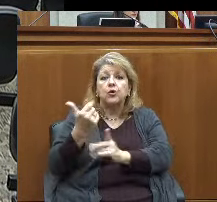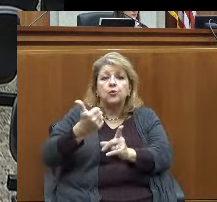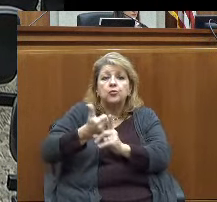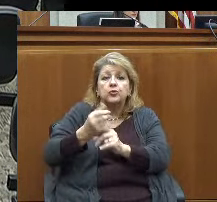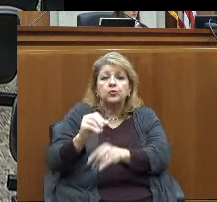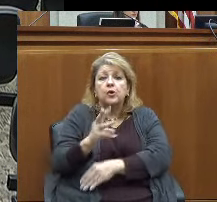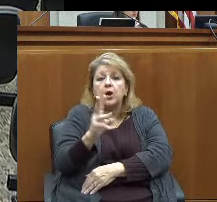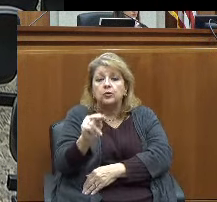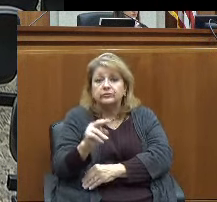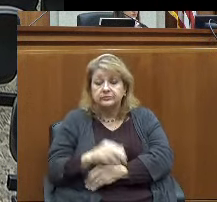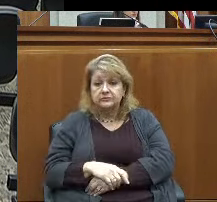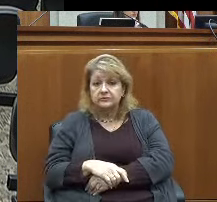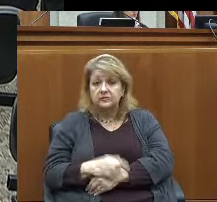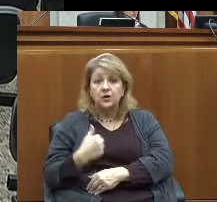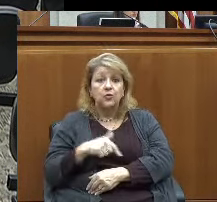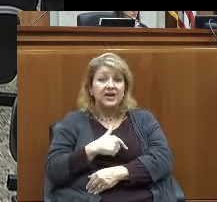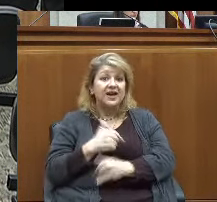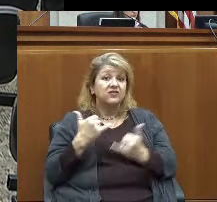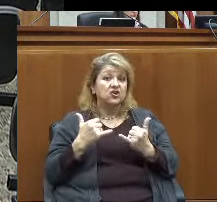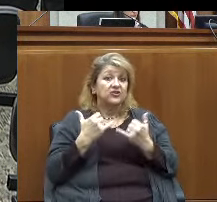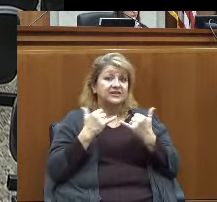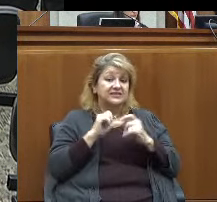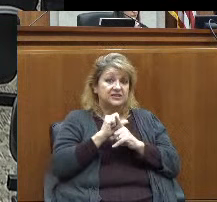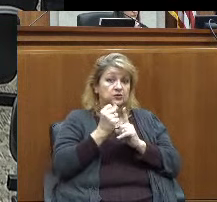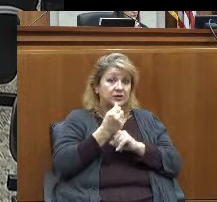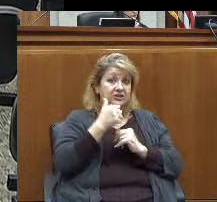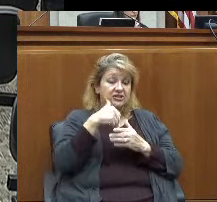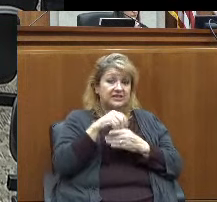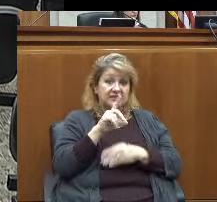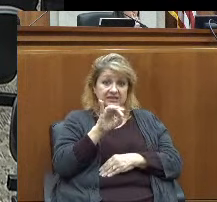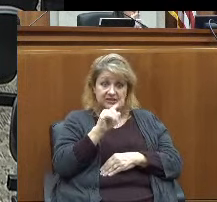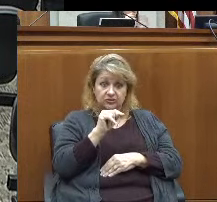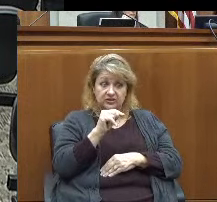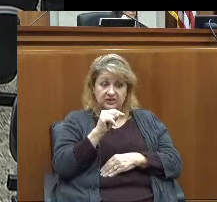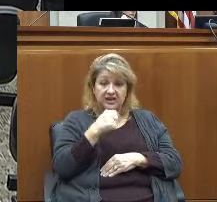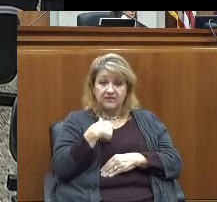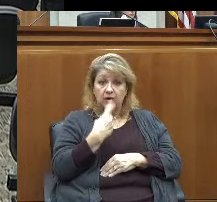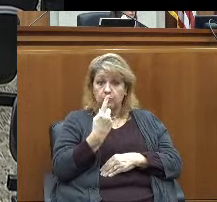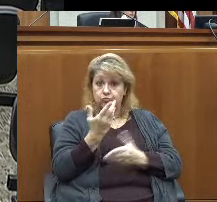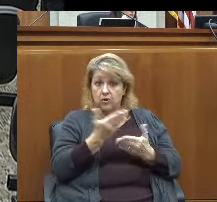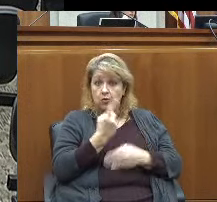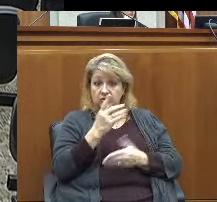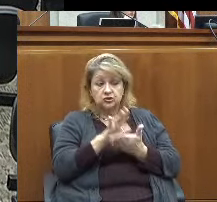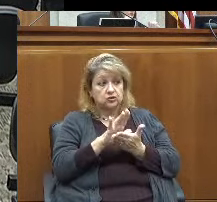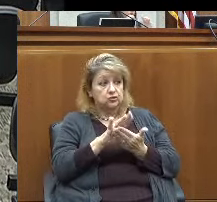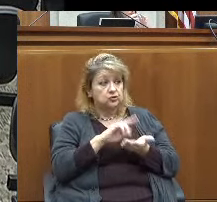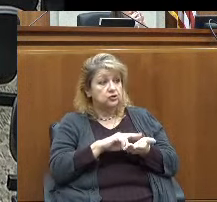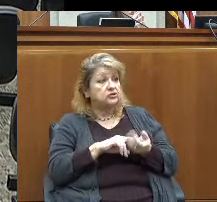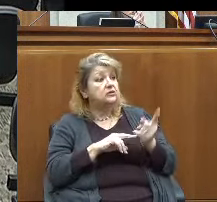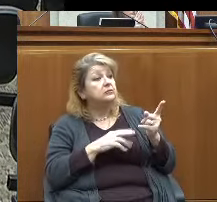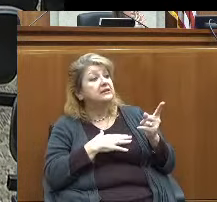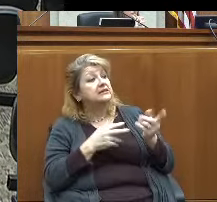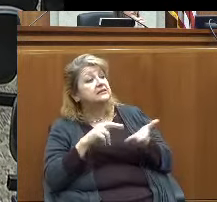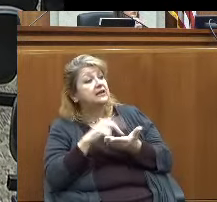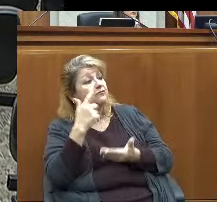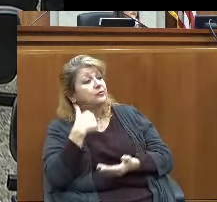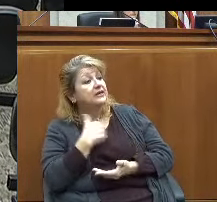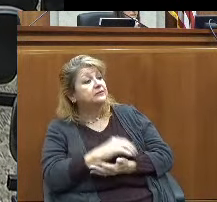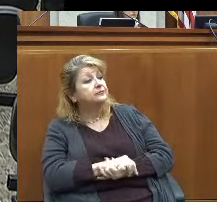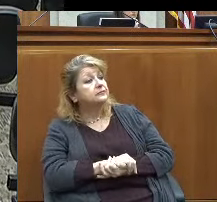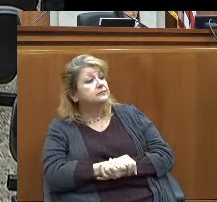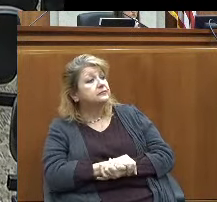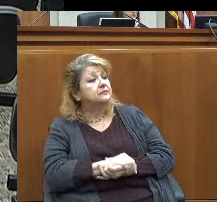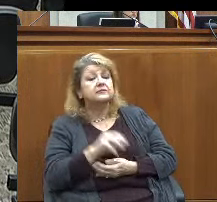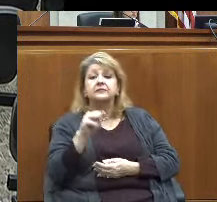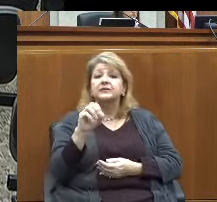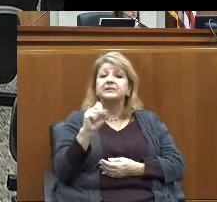own. We have a current situation in our district, and I brought one of our school nurses here, Ms. Kim, if you'll stand up for me.